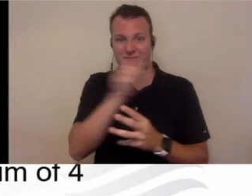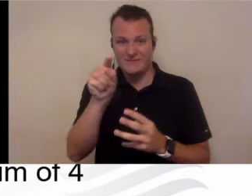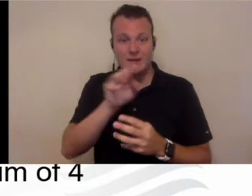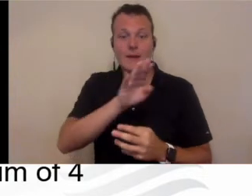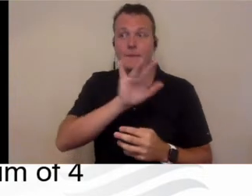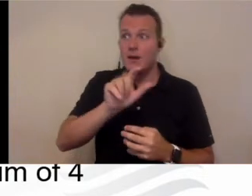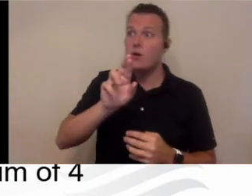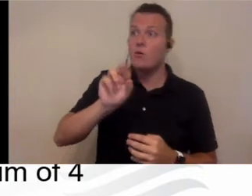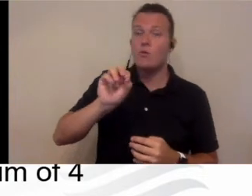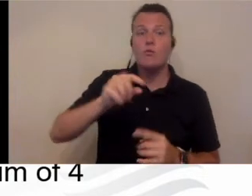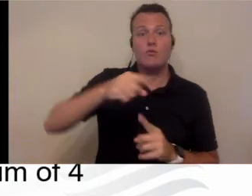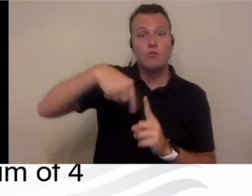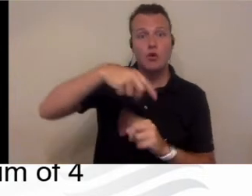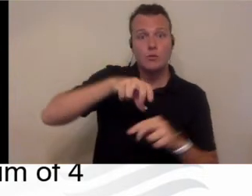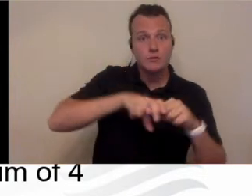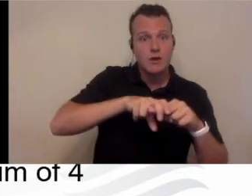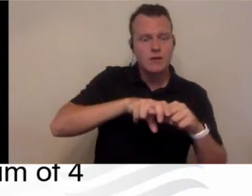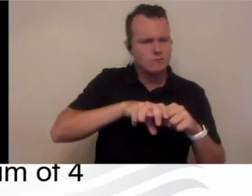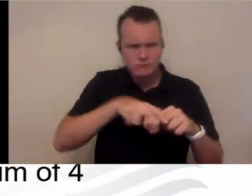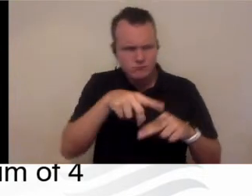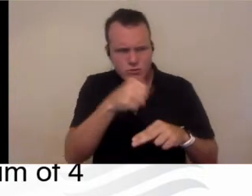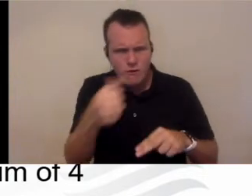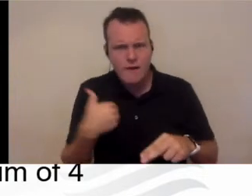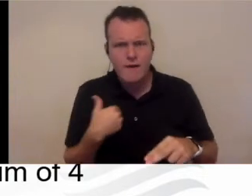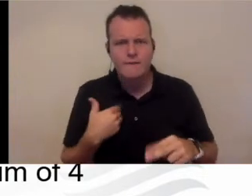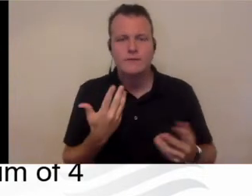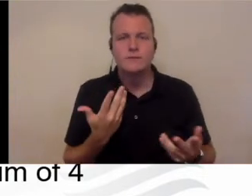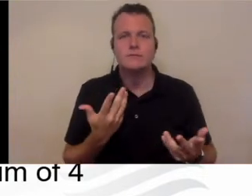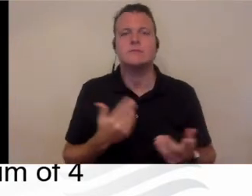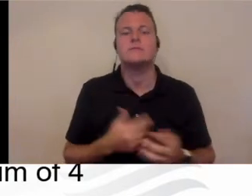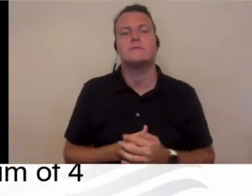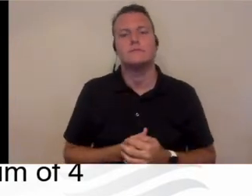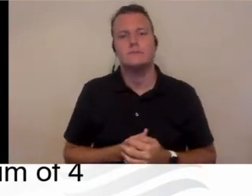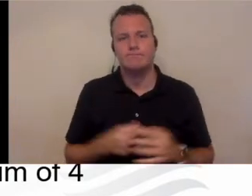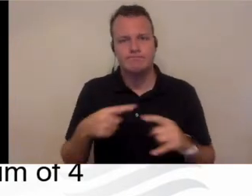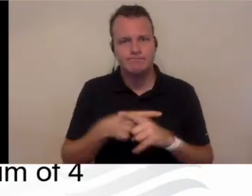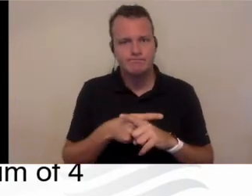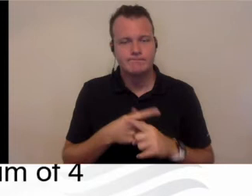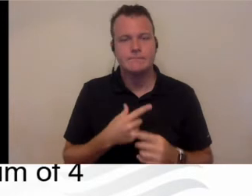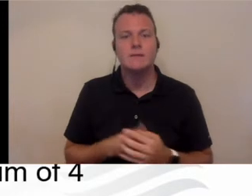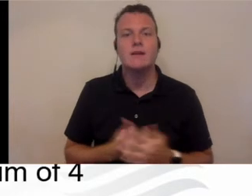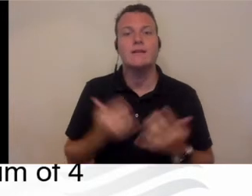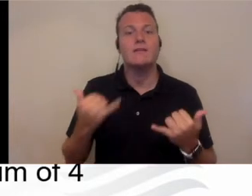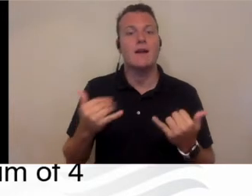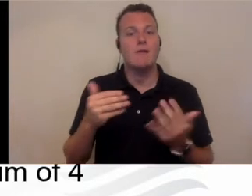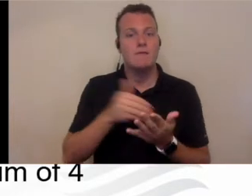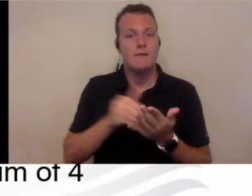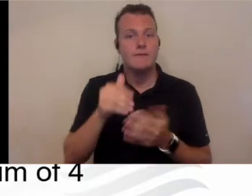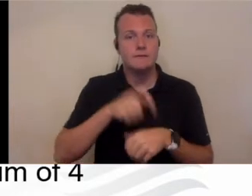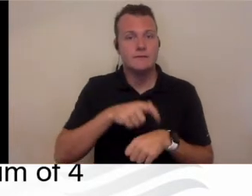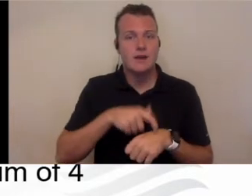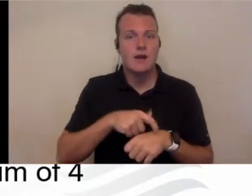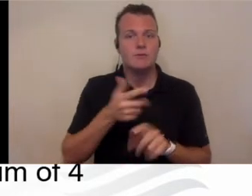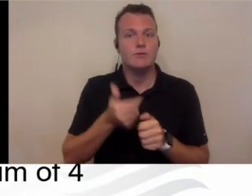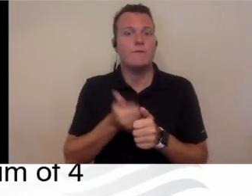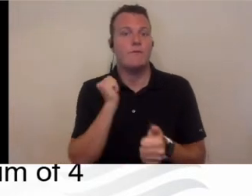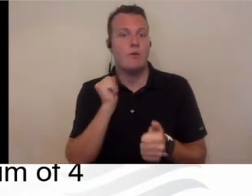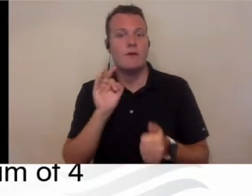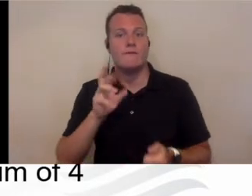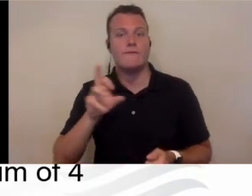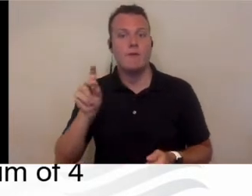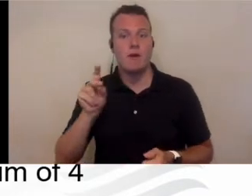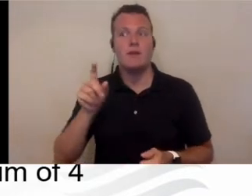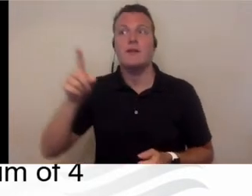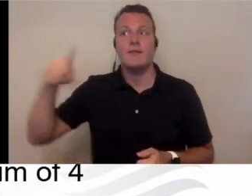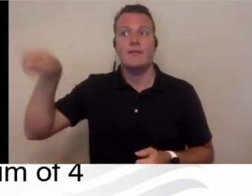for a Rotary Chair and didn't have one. So oftentimes now, to avoid fraud, they request that